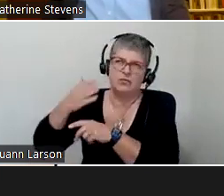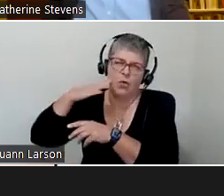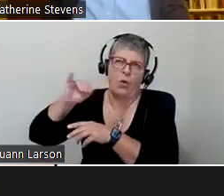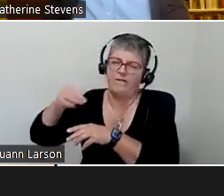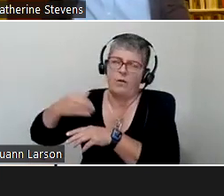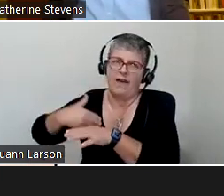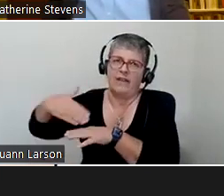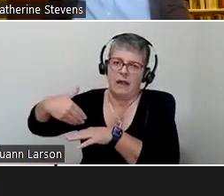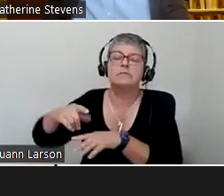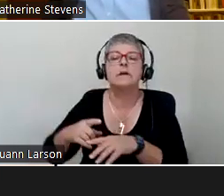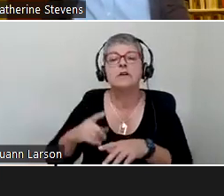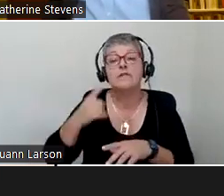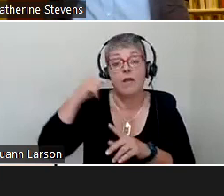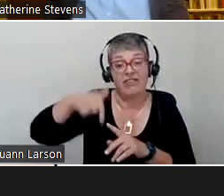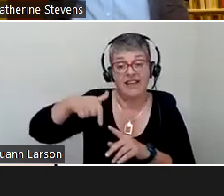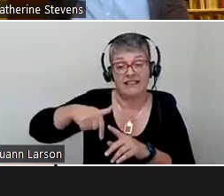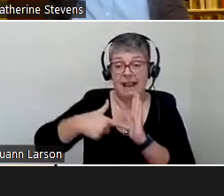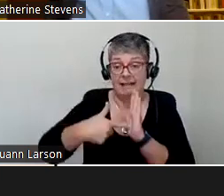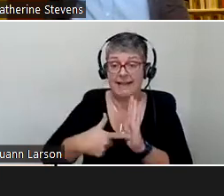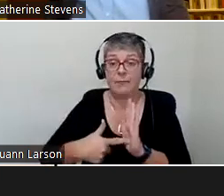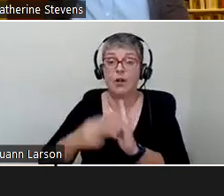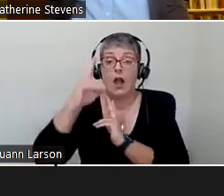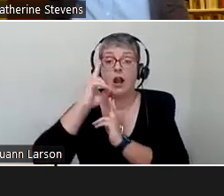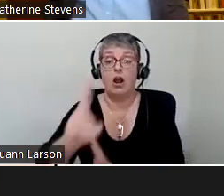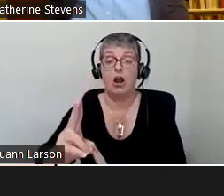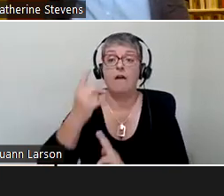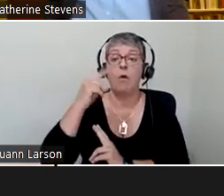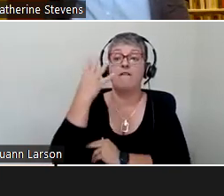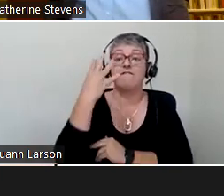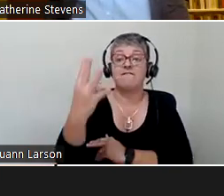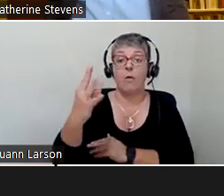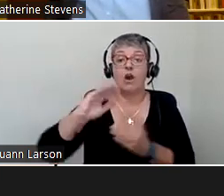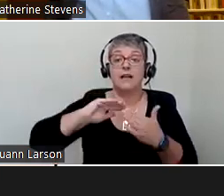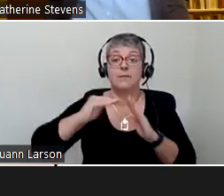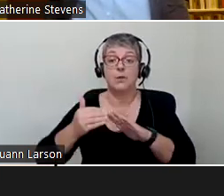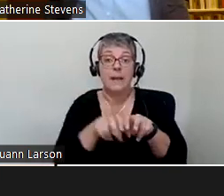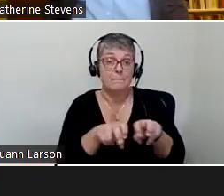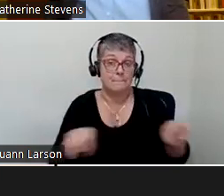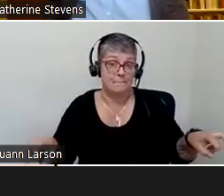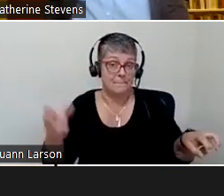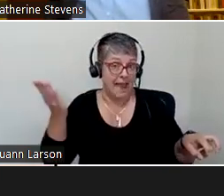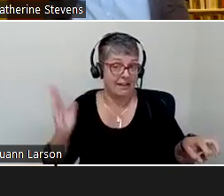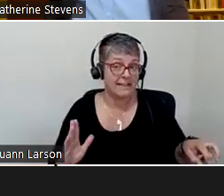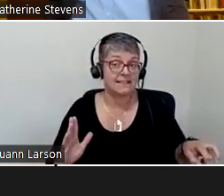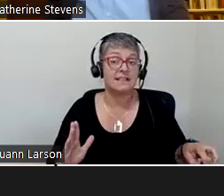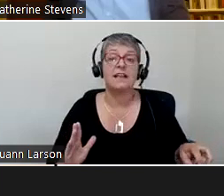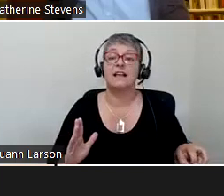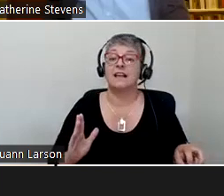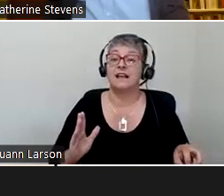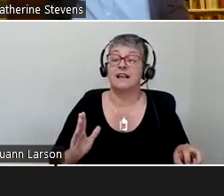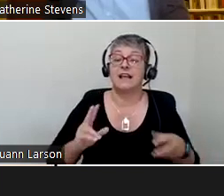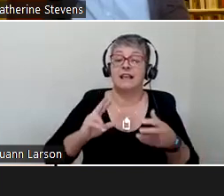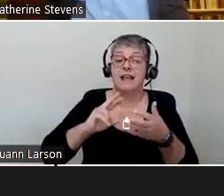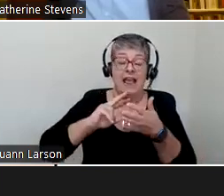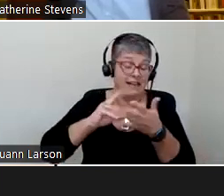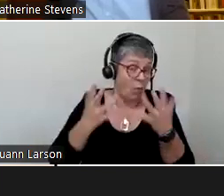we have honoraria for four community panelists. It is in hand, right? Meaning it's in the organization's operating